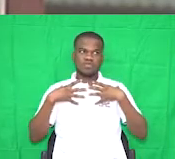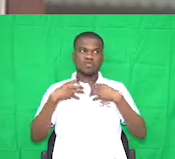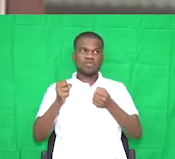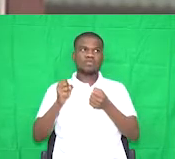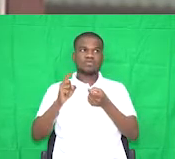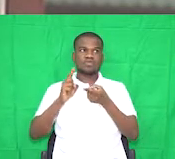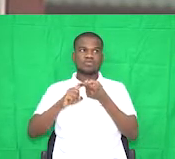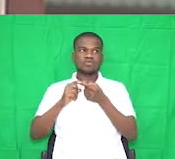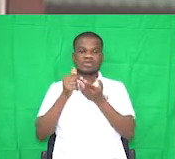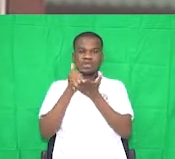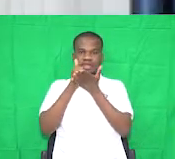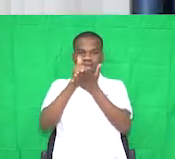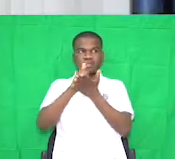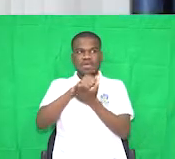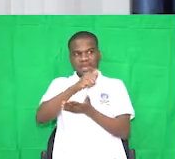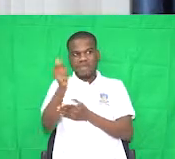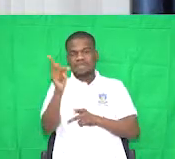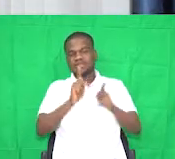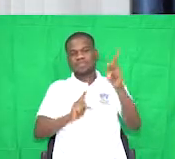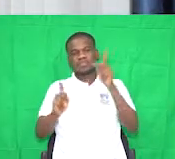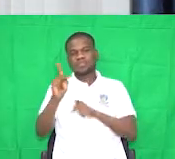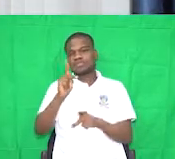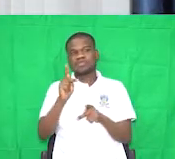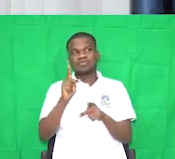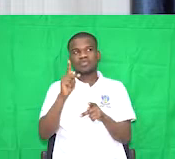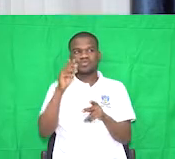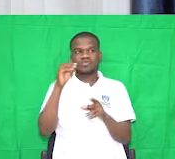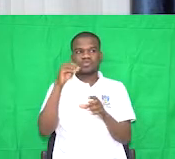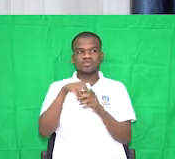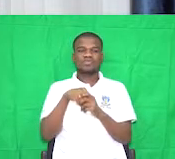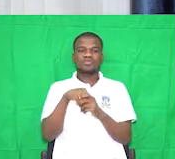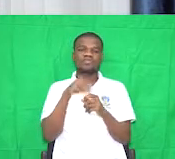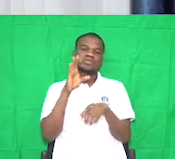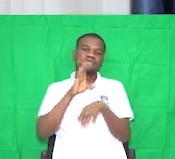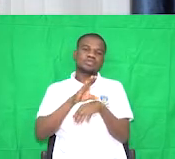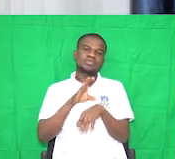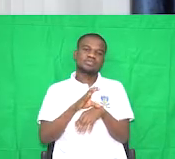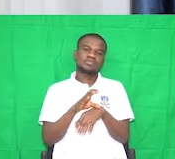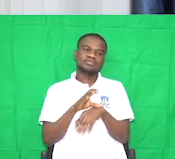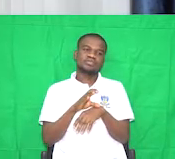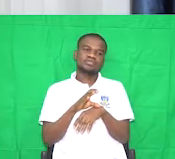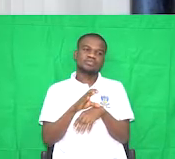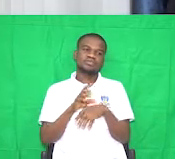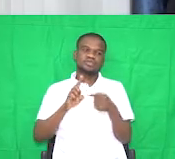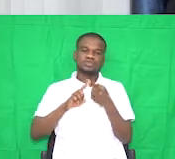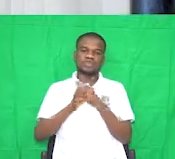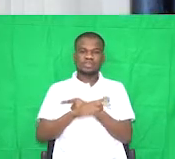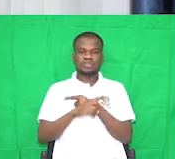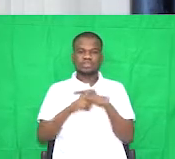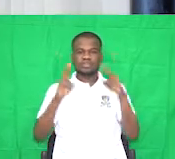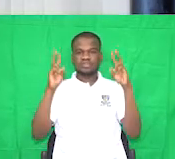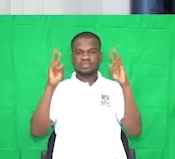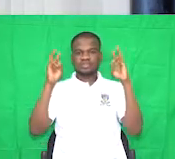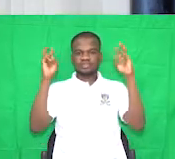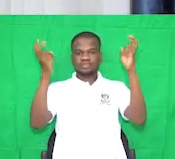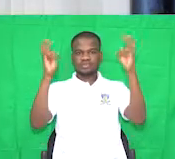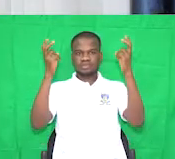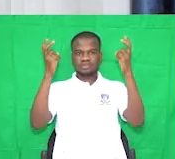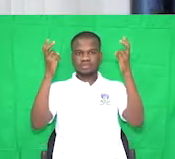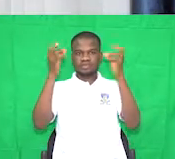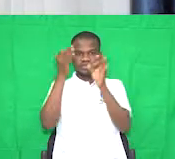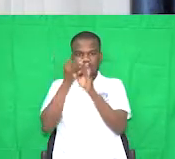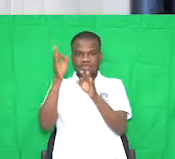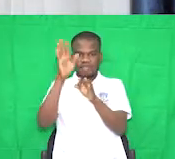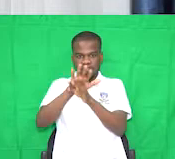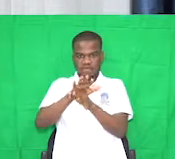to fulfill a destiny. And therefore, the theme for consideration is fulfilling the purpose